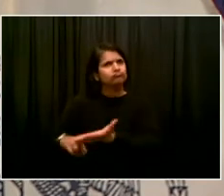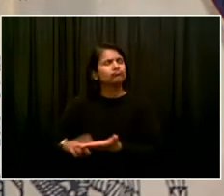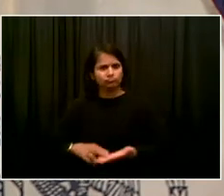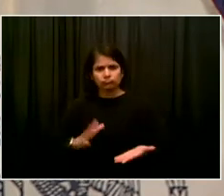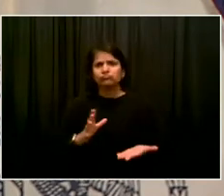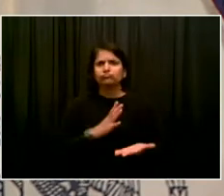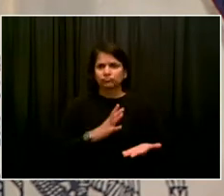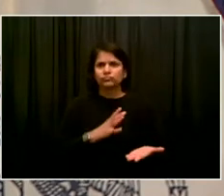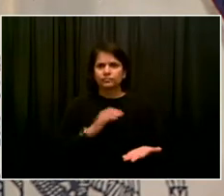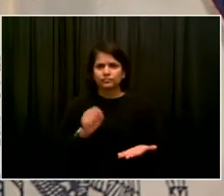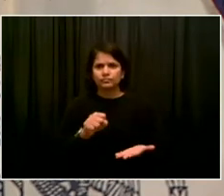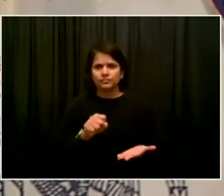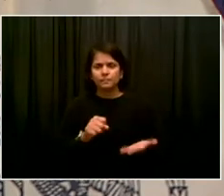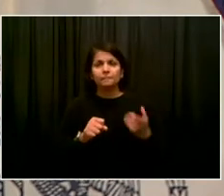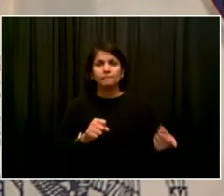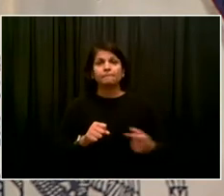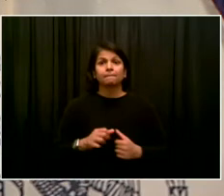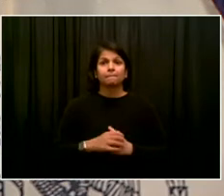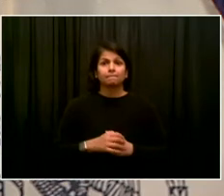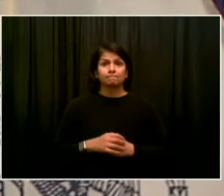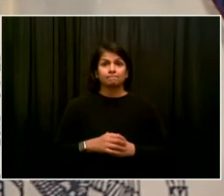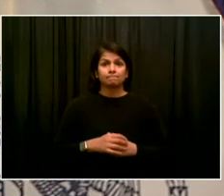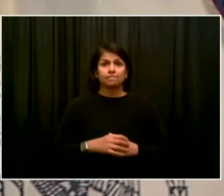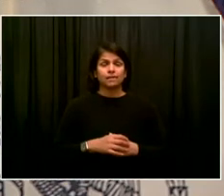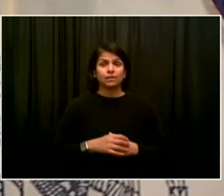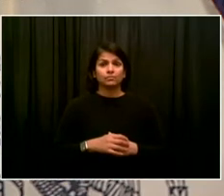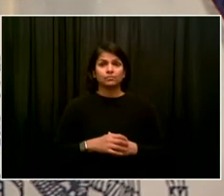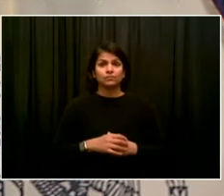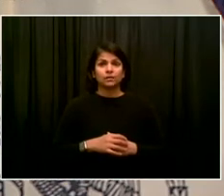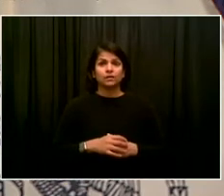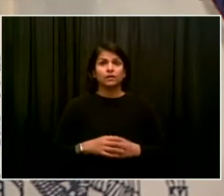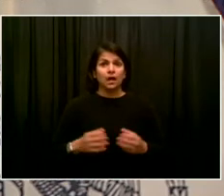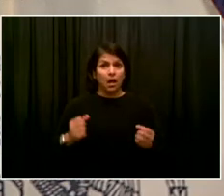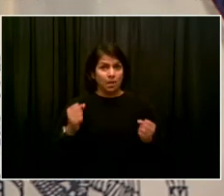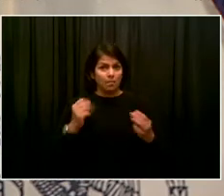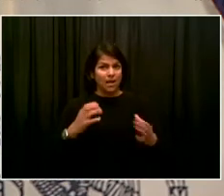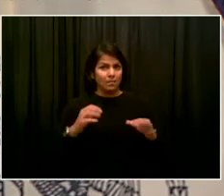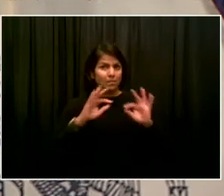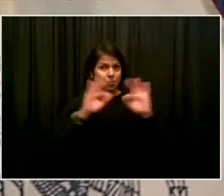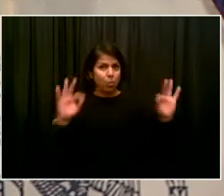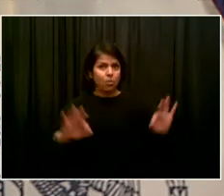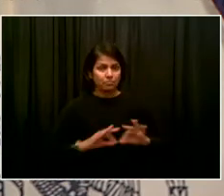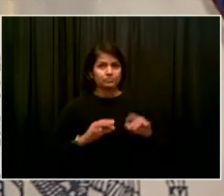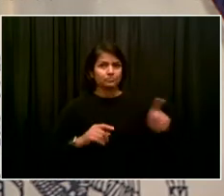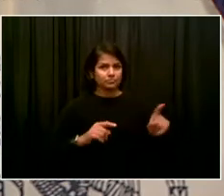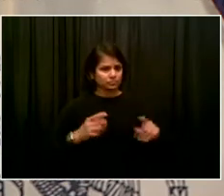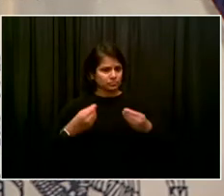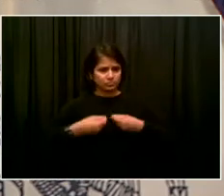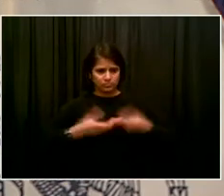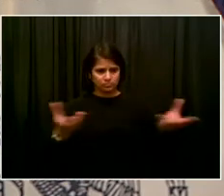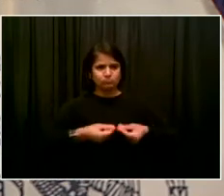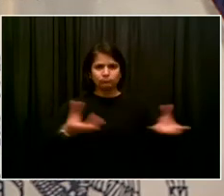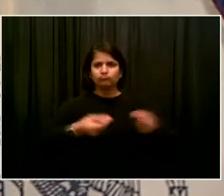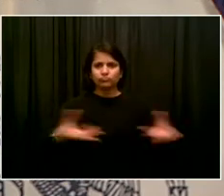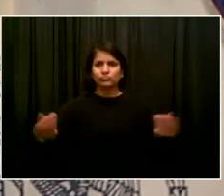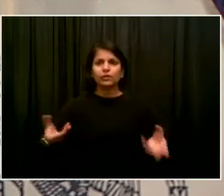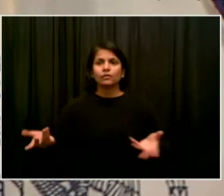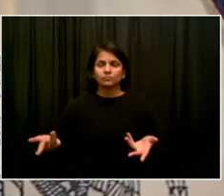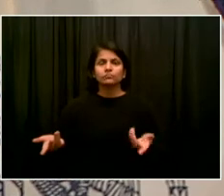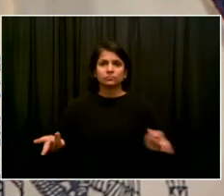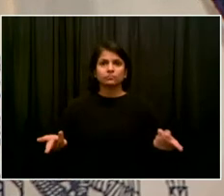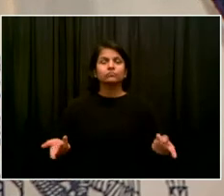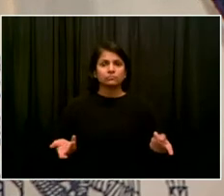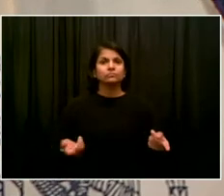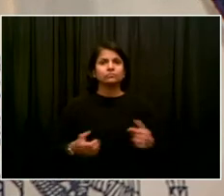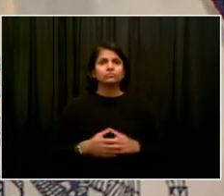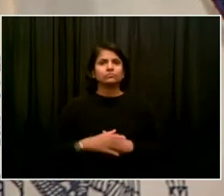I think we're going to have plenty of consent forms given what we need. But I think this approach, I'll turn to Dr. Choksi, I